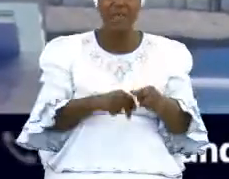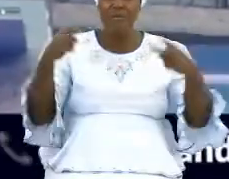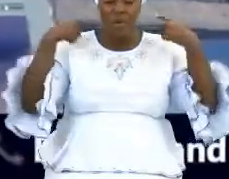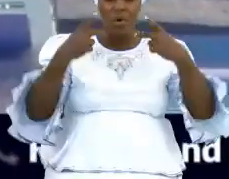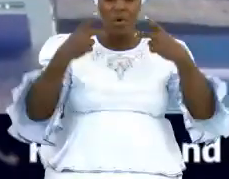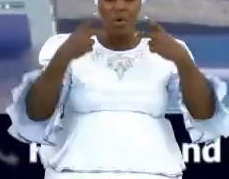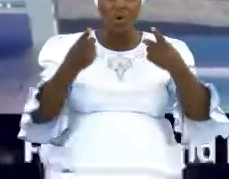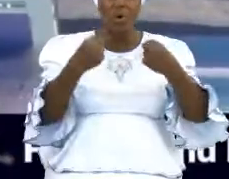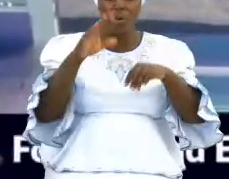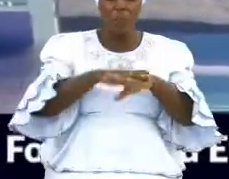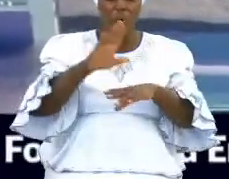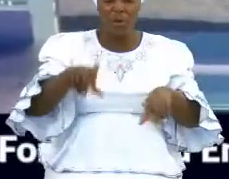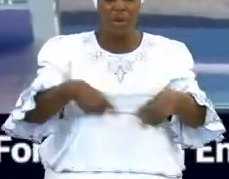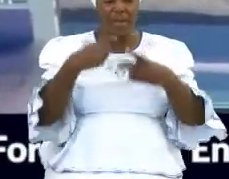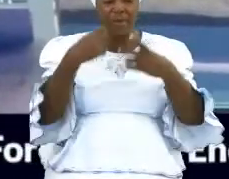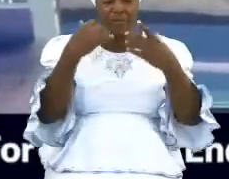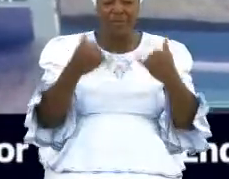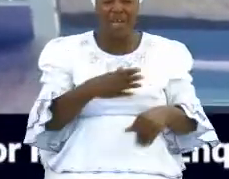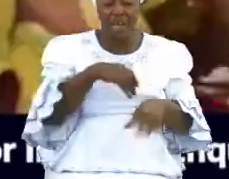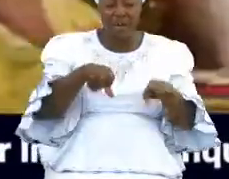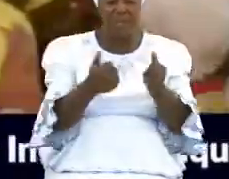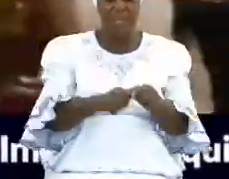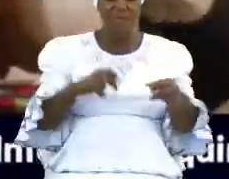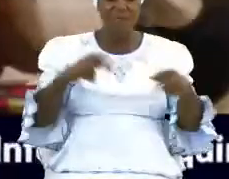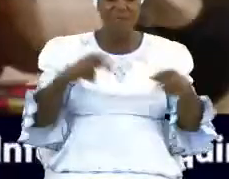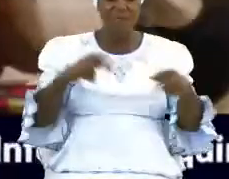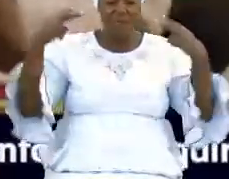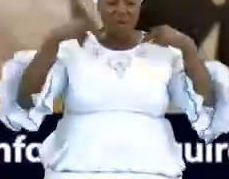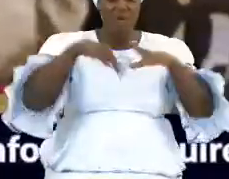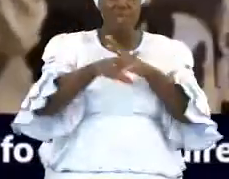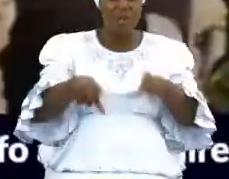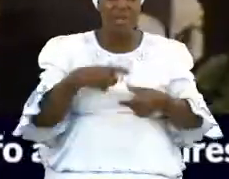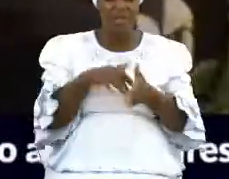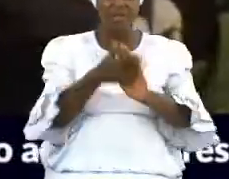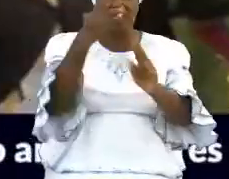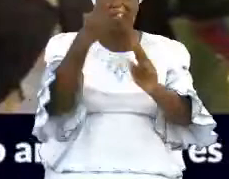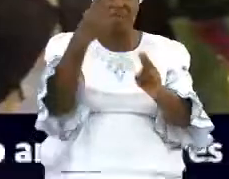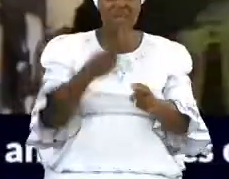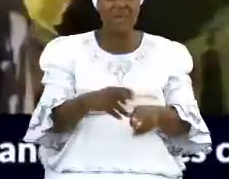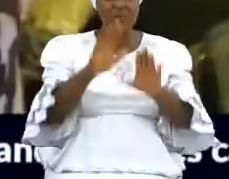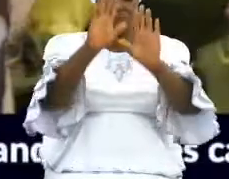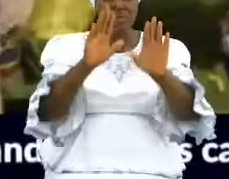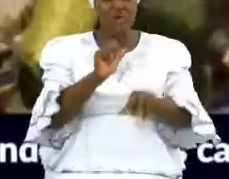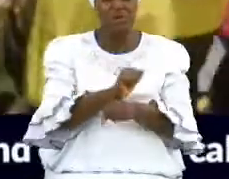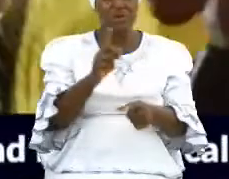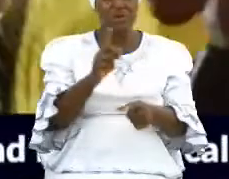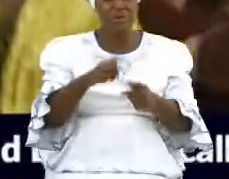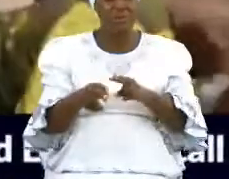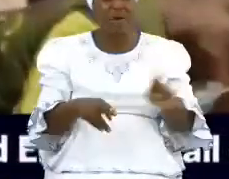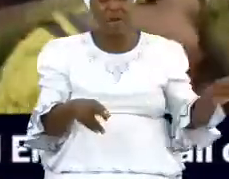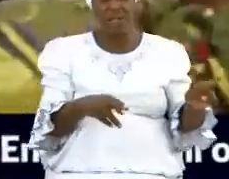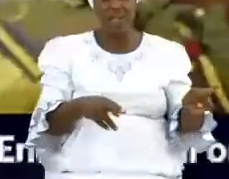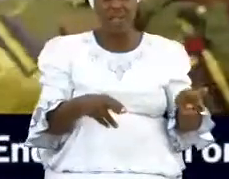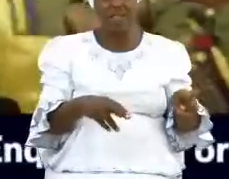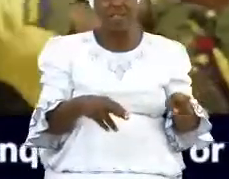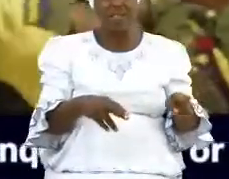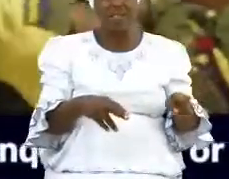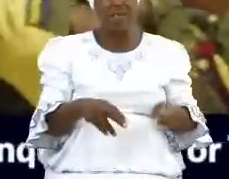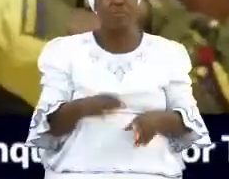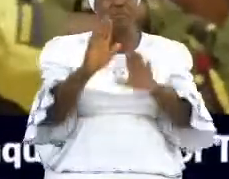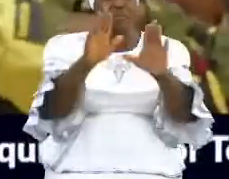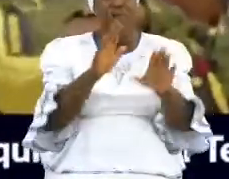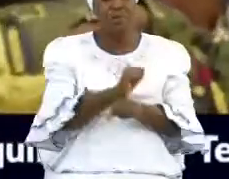life now and break every yoke in your life. Miracle to the right. Miracle to the